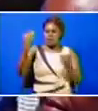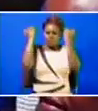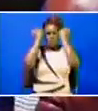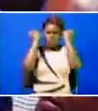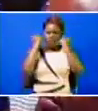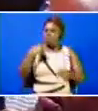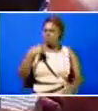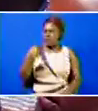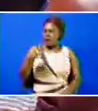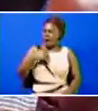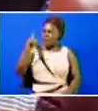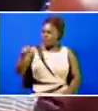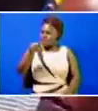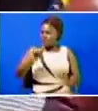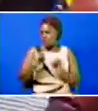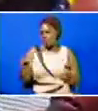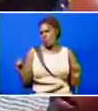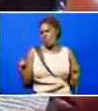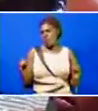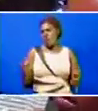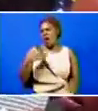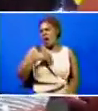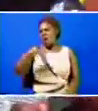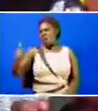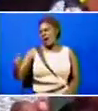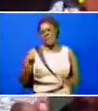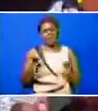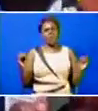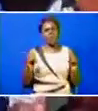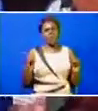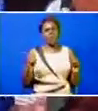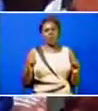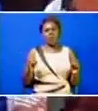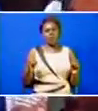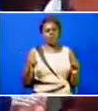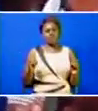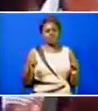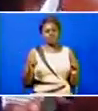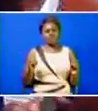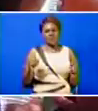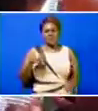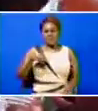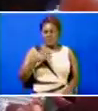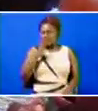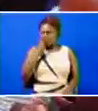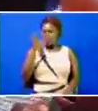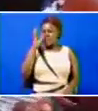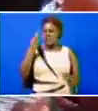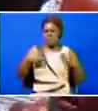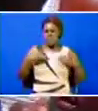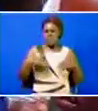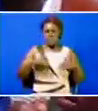imesema, Kamau hana makosa. Sasa hakuna kitu ingine ya kukaa kila siku unamchukua sijui unampeleka wapi. Sisi watu wa Nyeri, hiyo